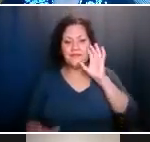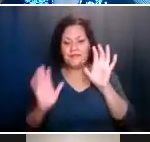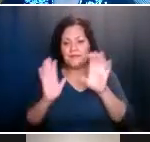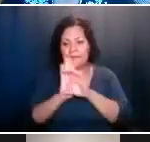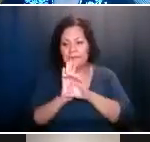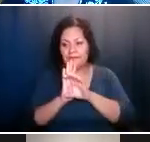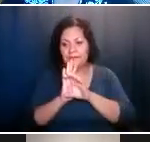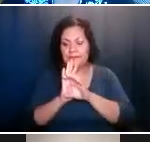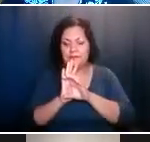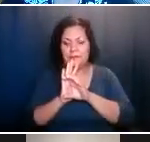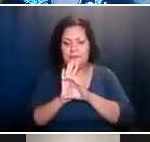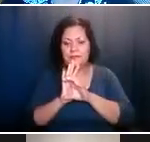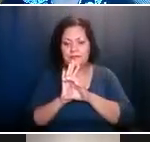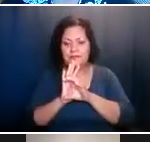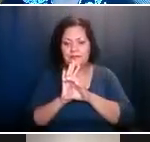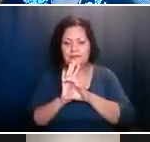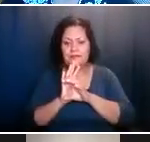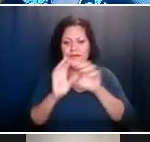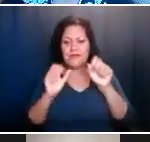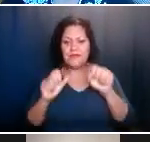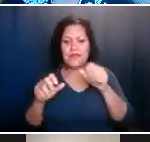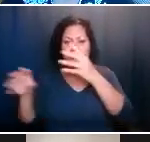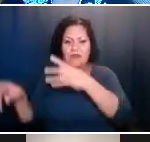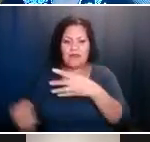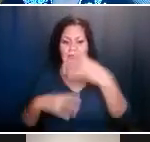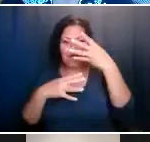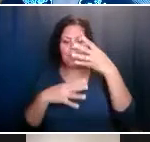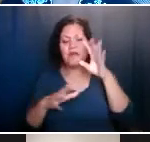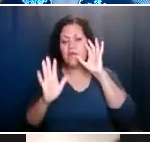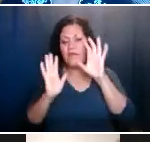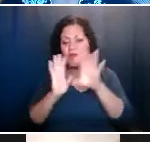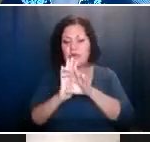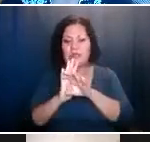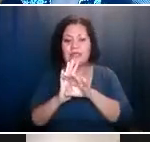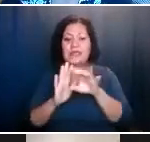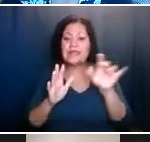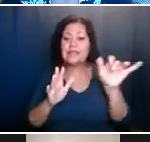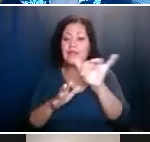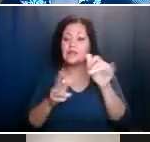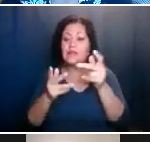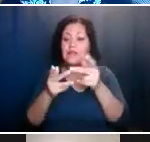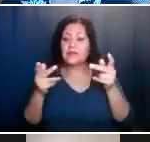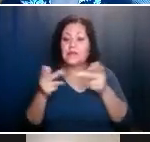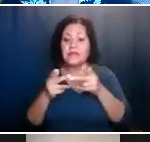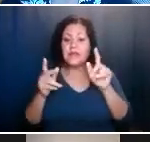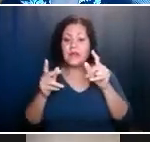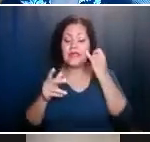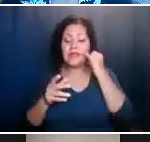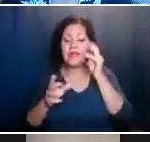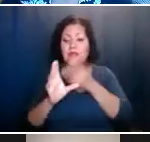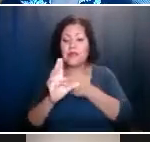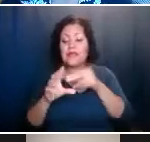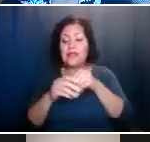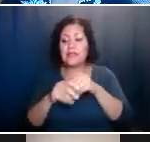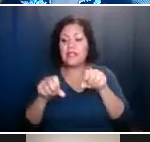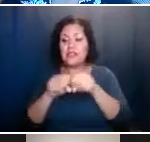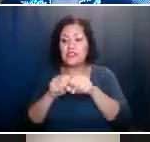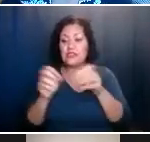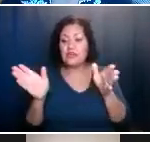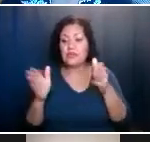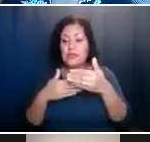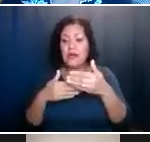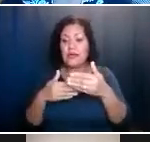this is a place where you can upload photos. This is also the place where if you're participating in the shoebox parade that you can upload the